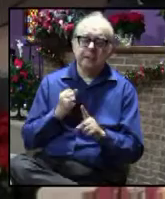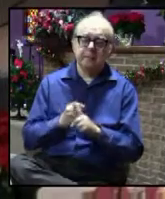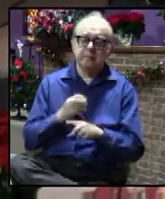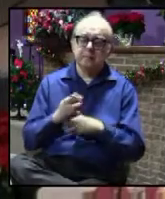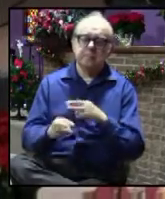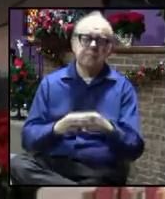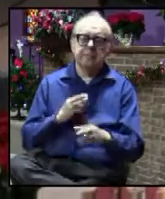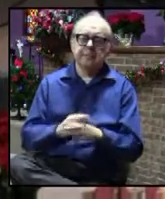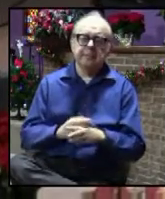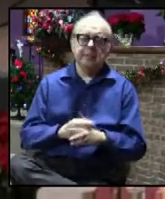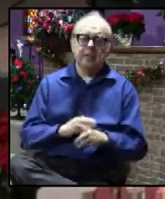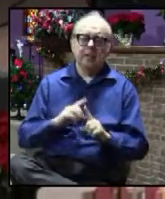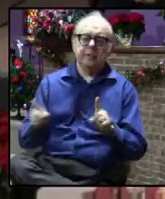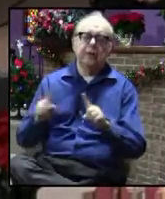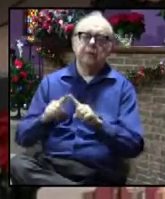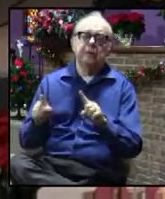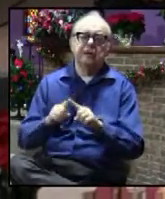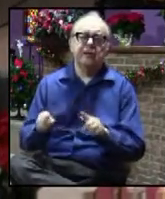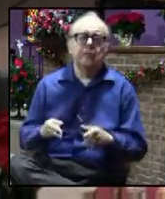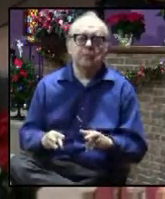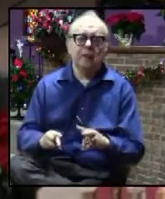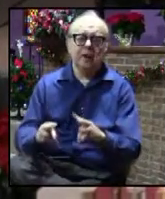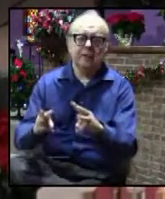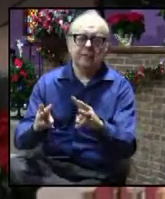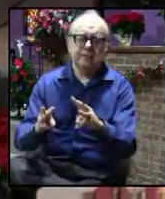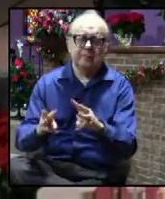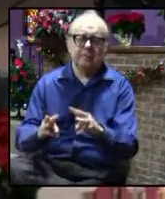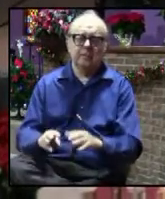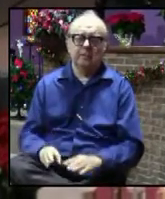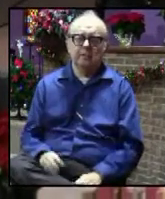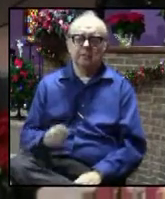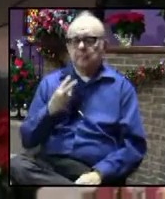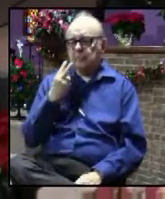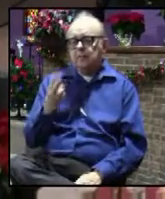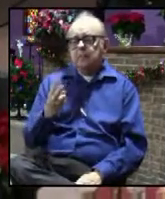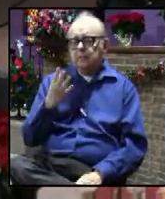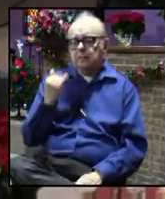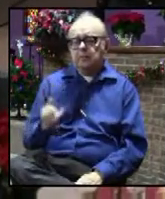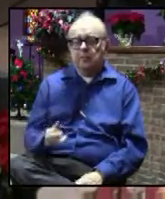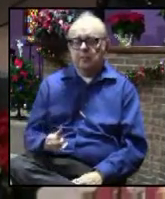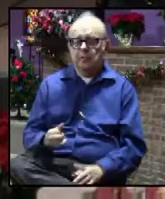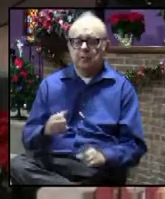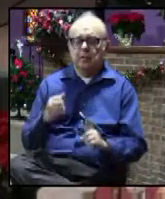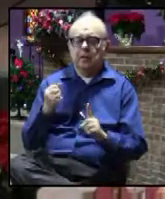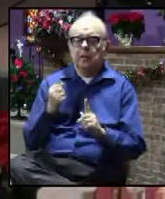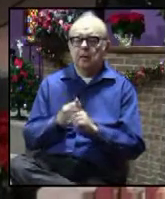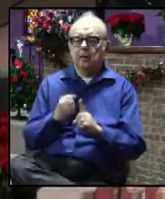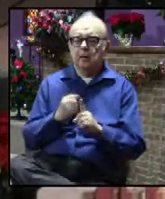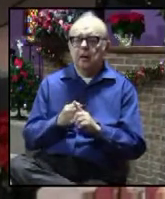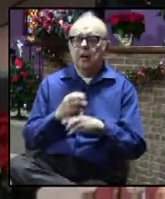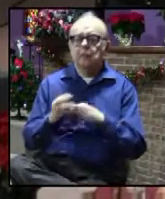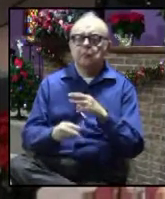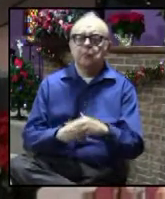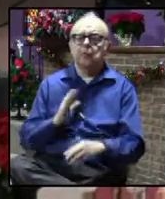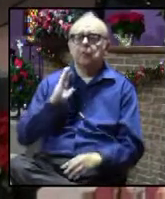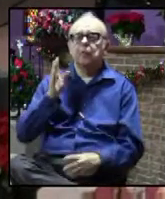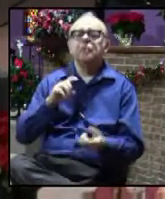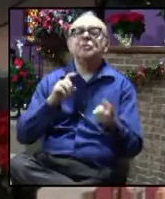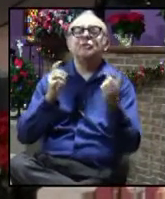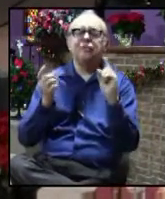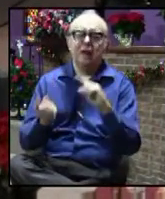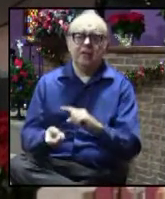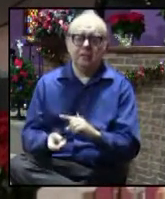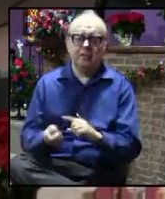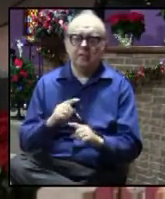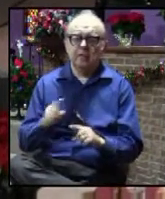is going to take you many, many different directions. You see, because the pattern of the world will always change.